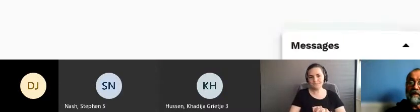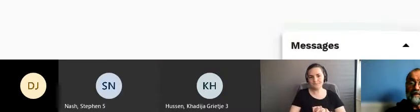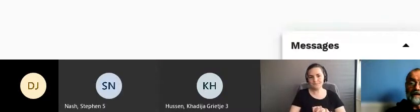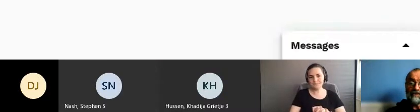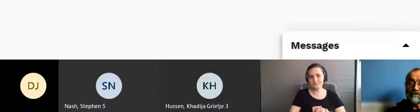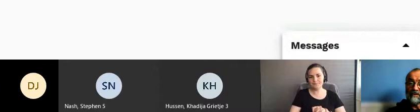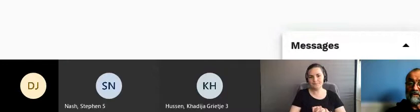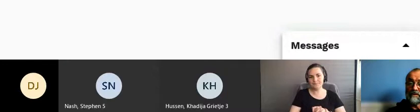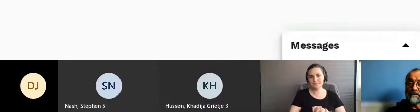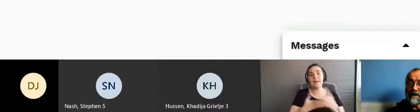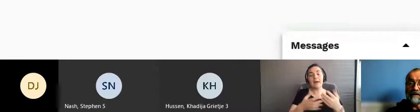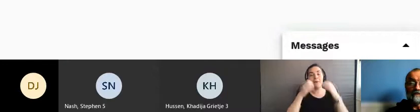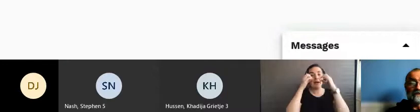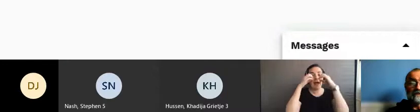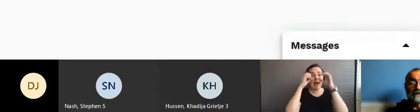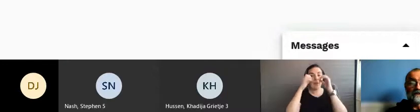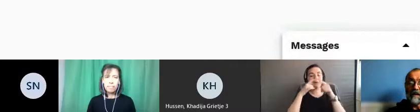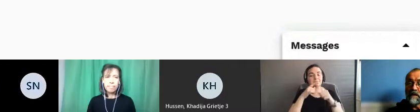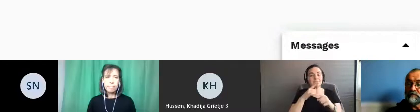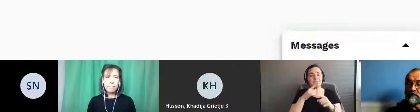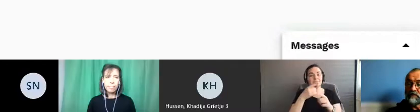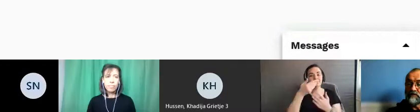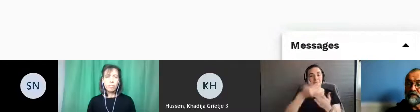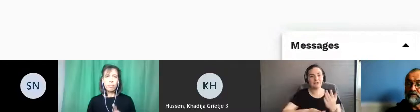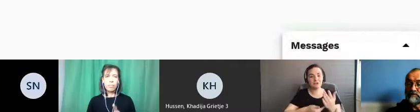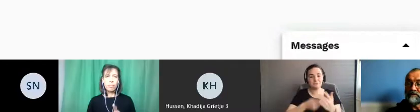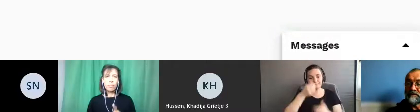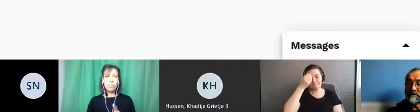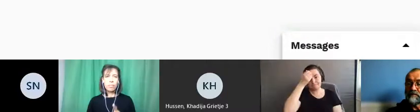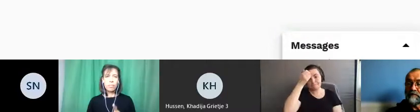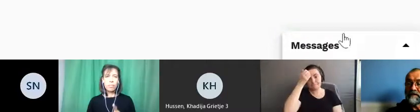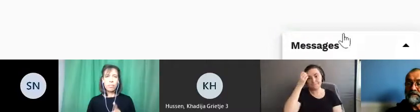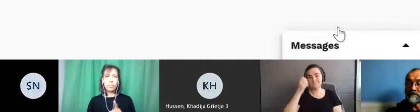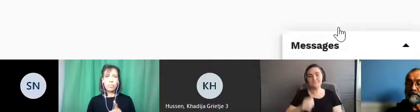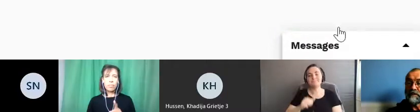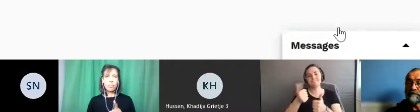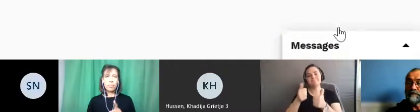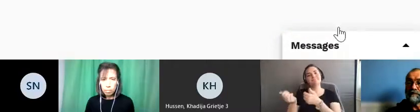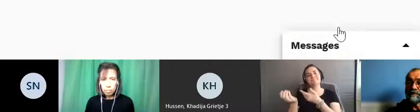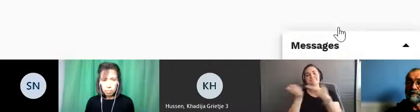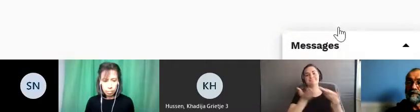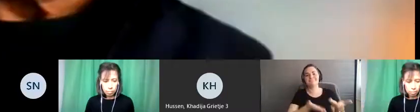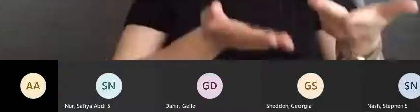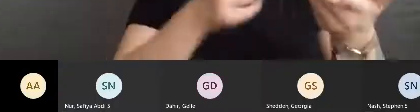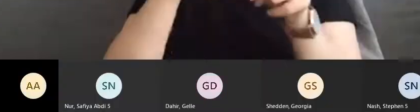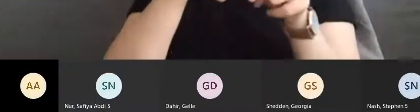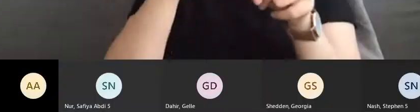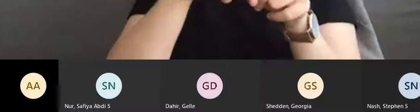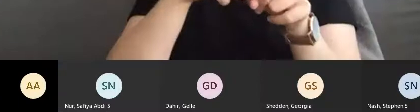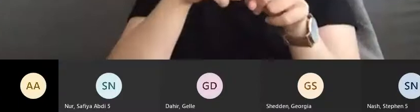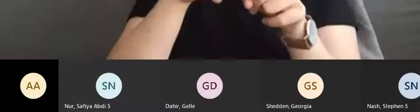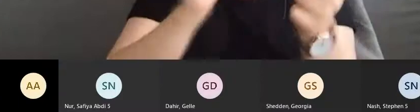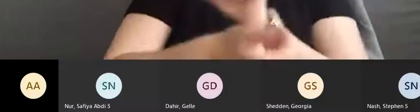the Aula page. Now, I'm going to return briefly to my main screen.